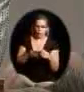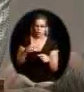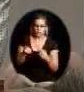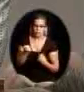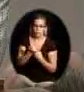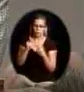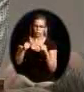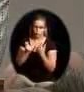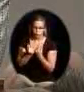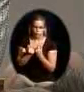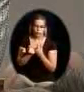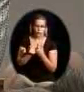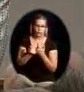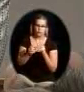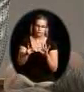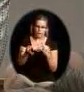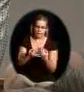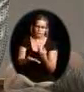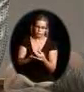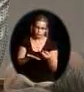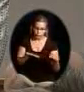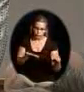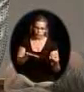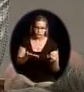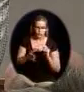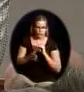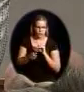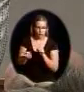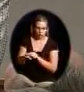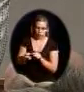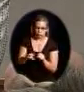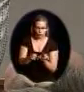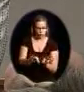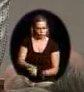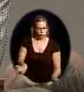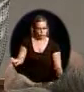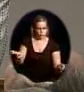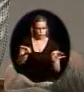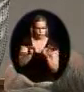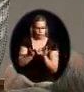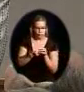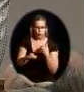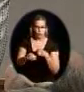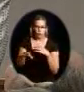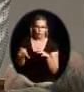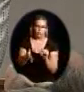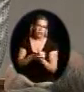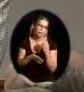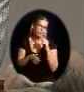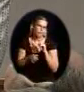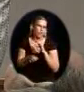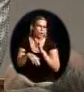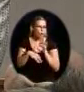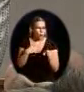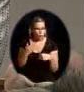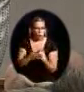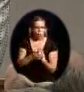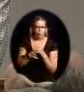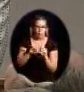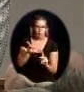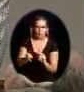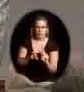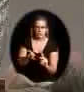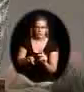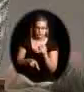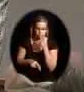available, what family resources are available, and it's also crucial that we do that for all populations. You